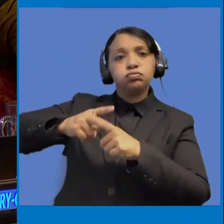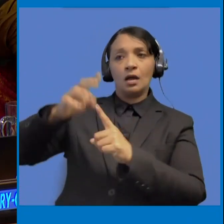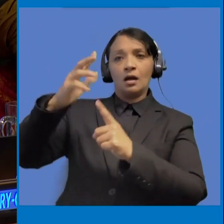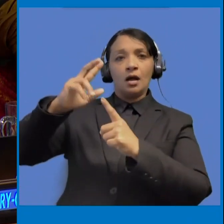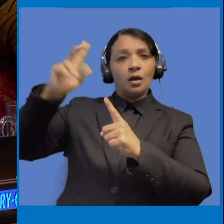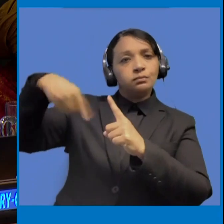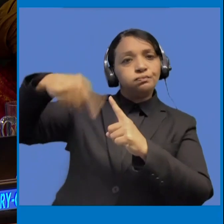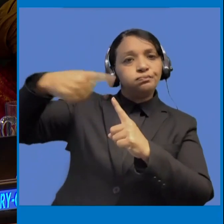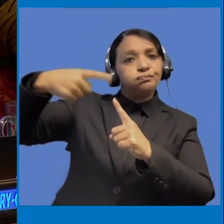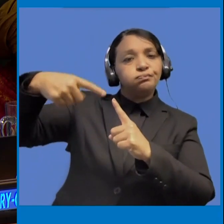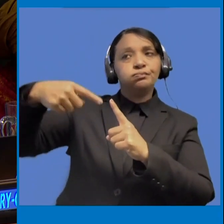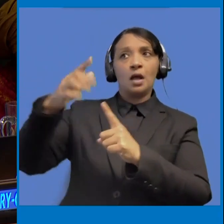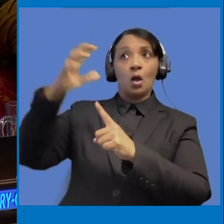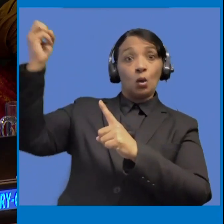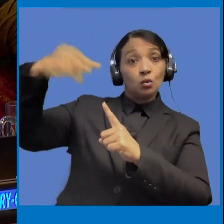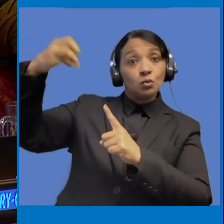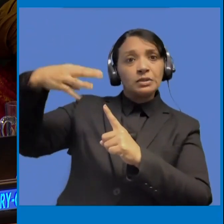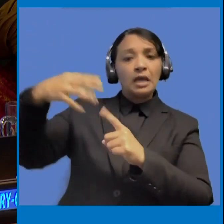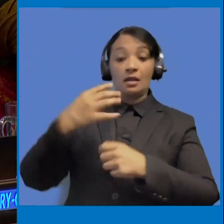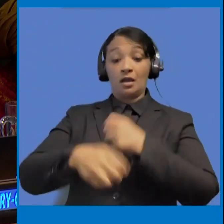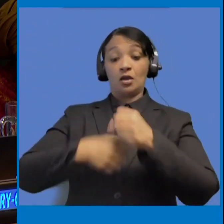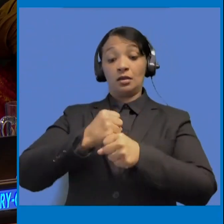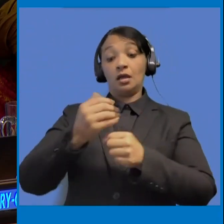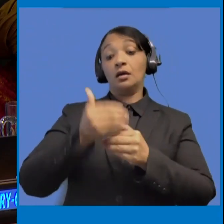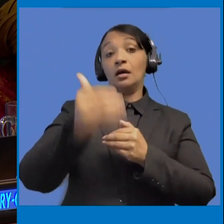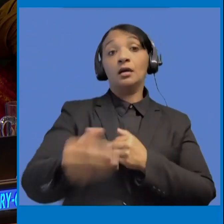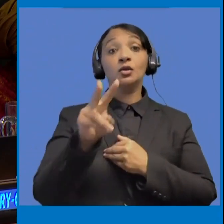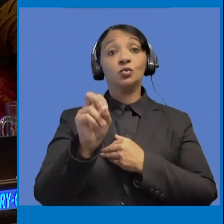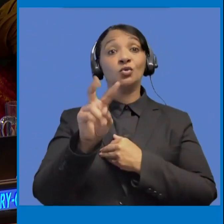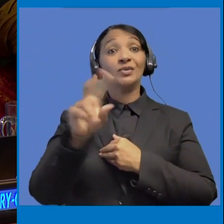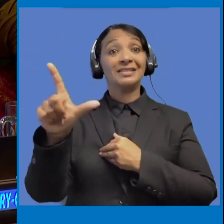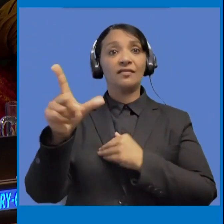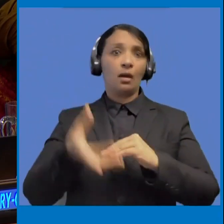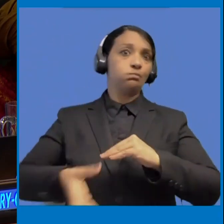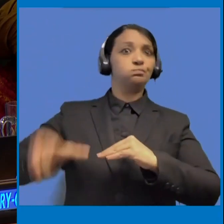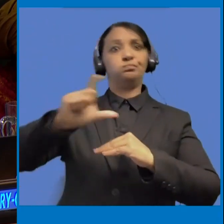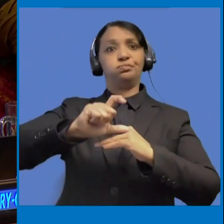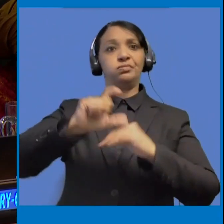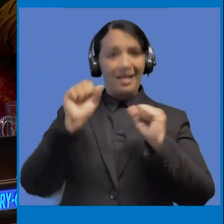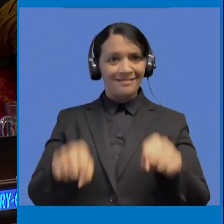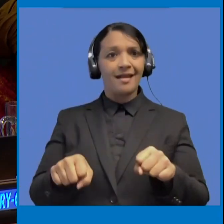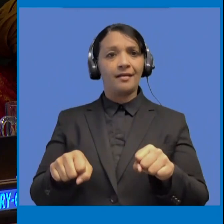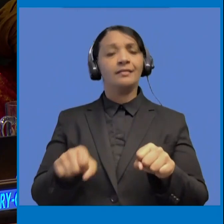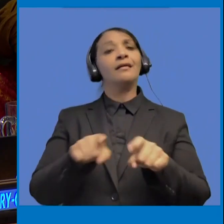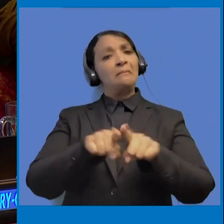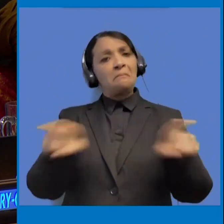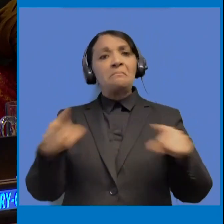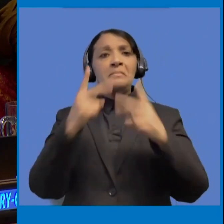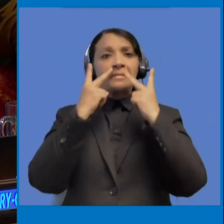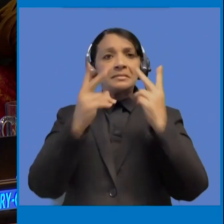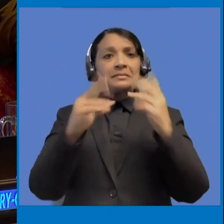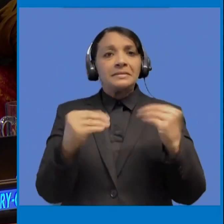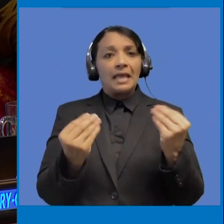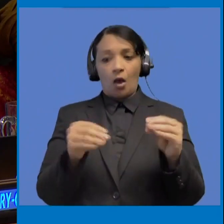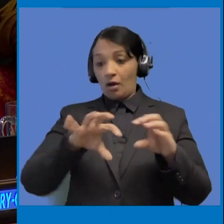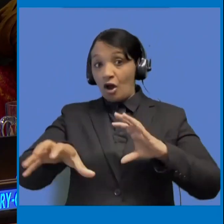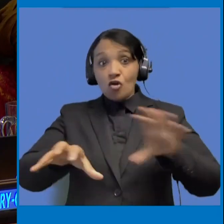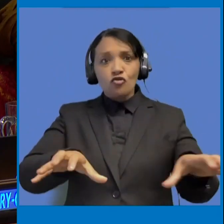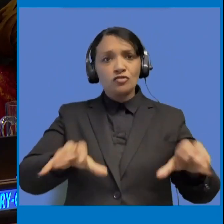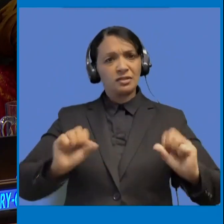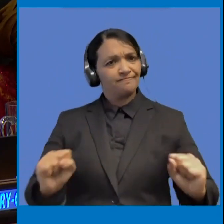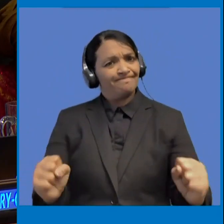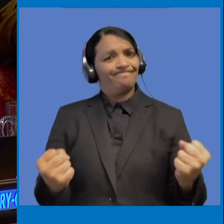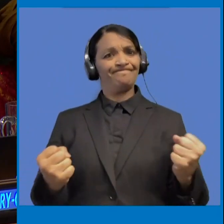to almost double by 2027. This provides great potential to increase countries' resilience to the external